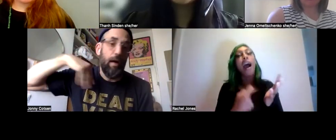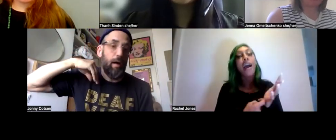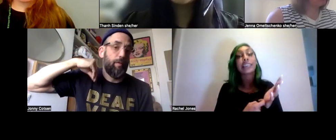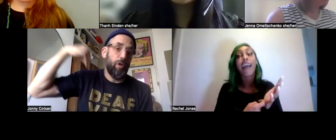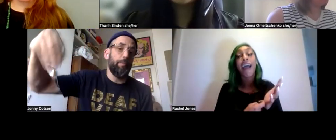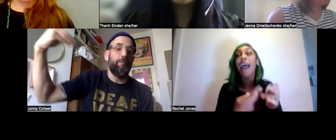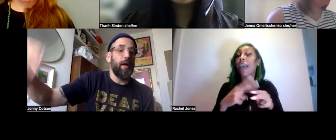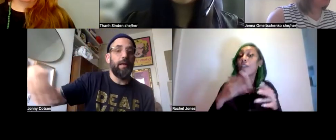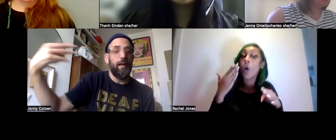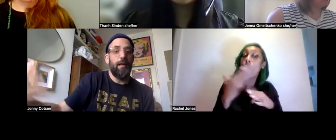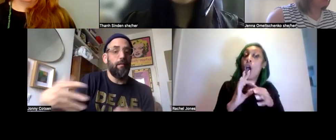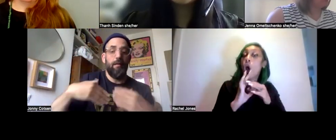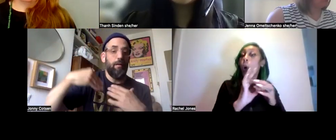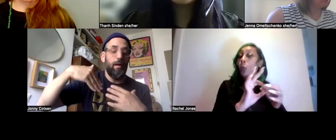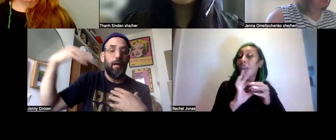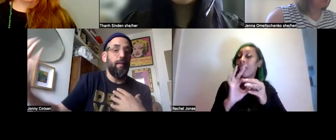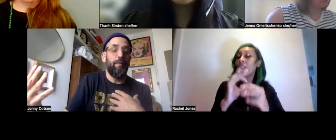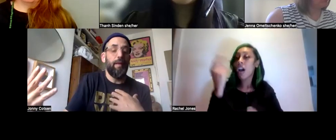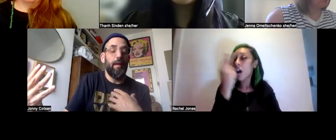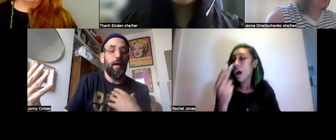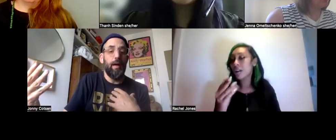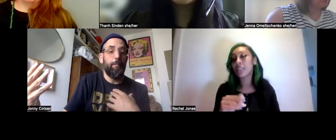artist, just provide it